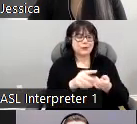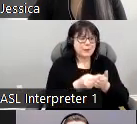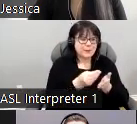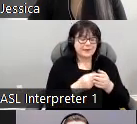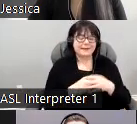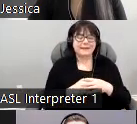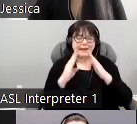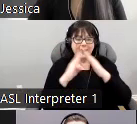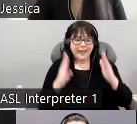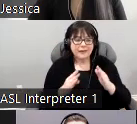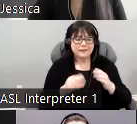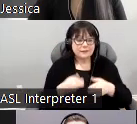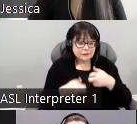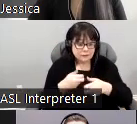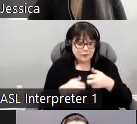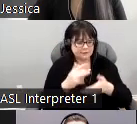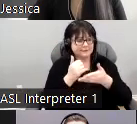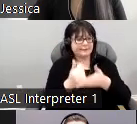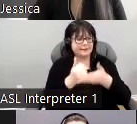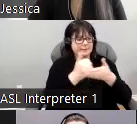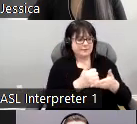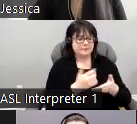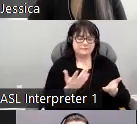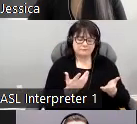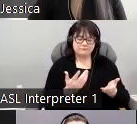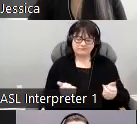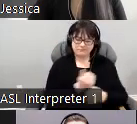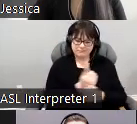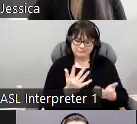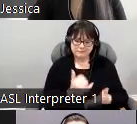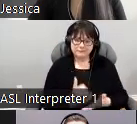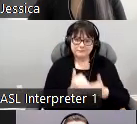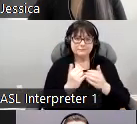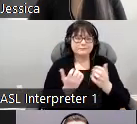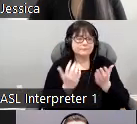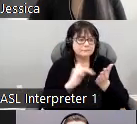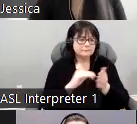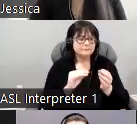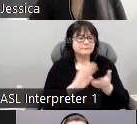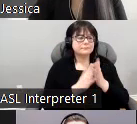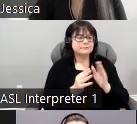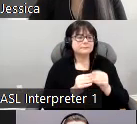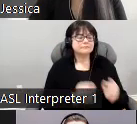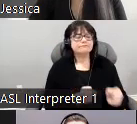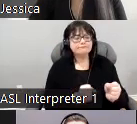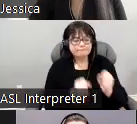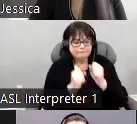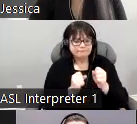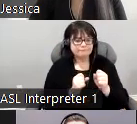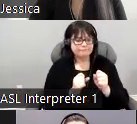housing, all the elements that can help someone rebuild and strengthen after experiencing